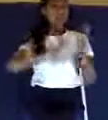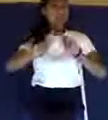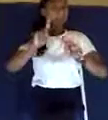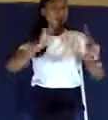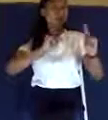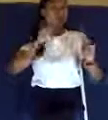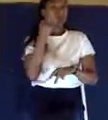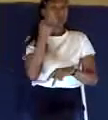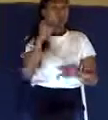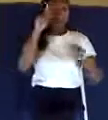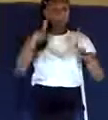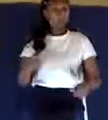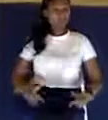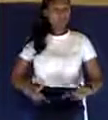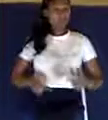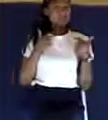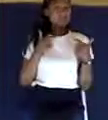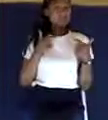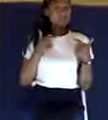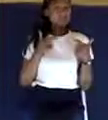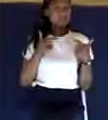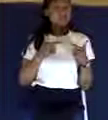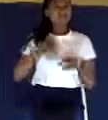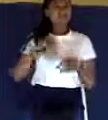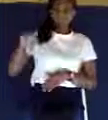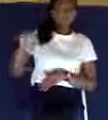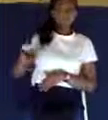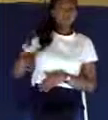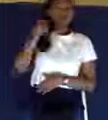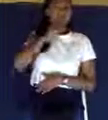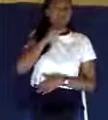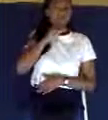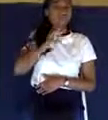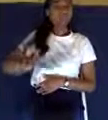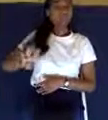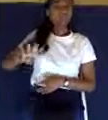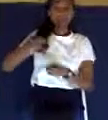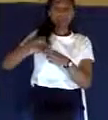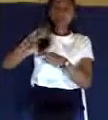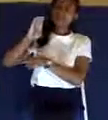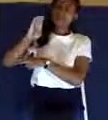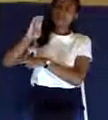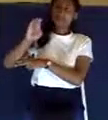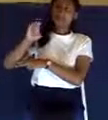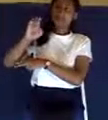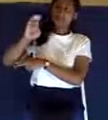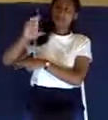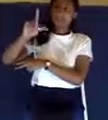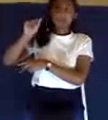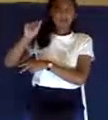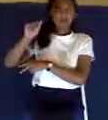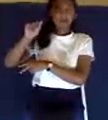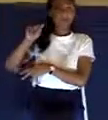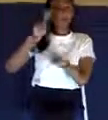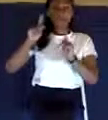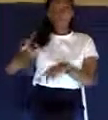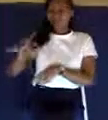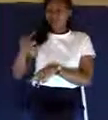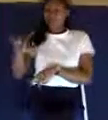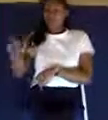one survivor on that plane. It was a little four-year-old girl named Cecilia. When the rescuers found